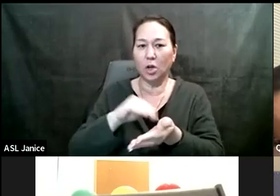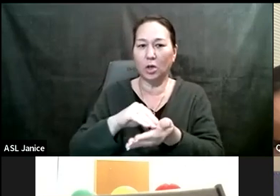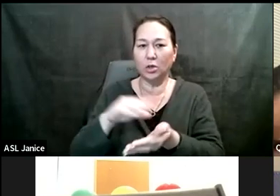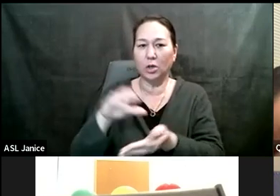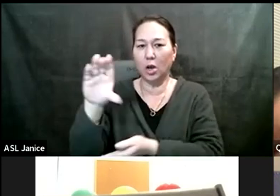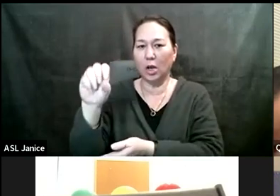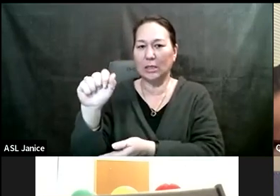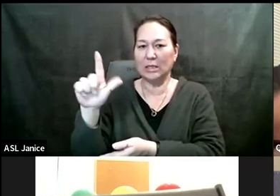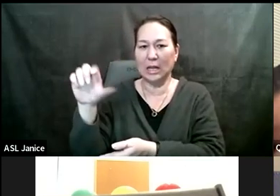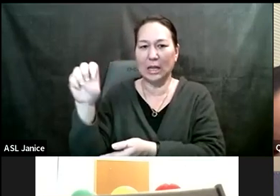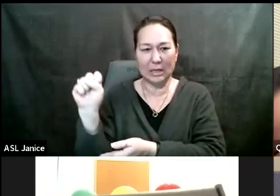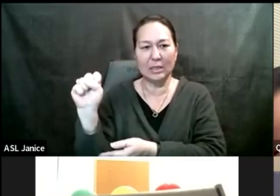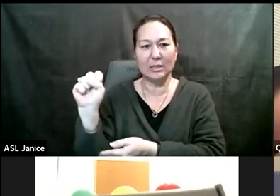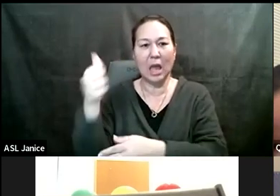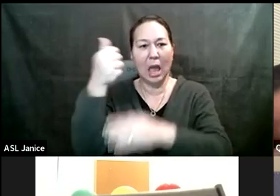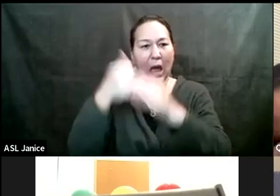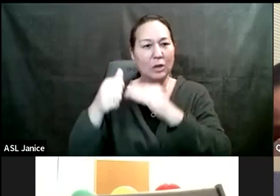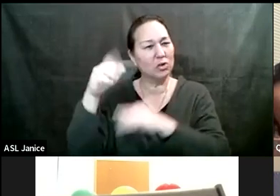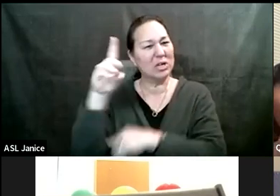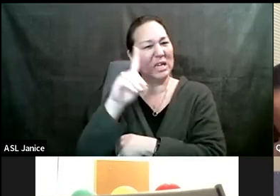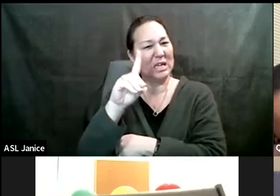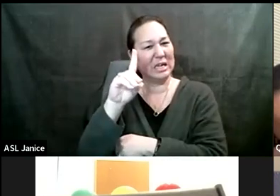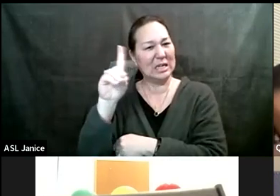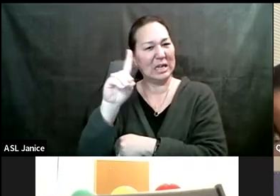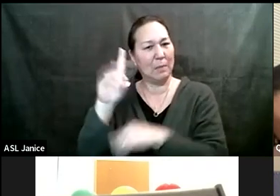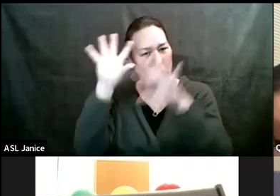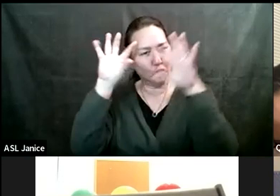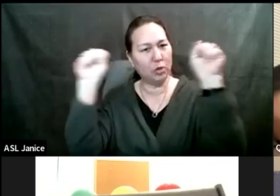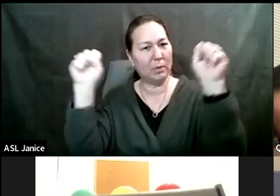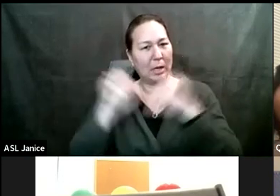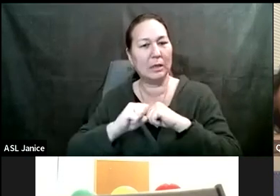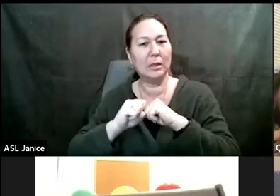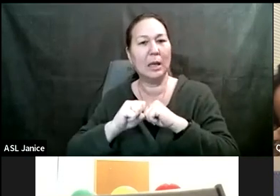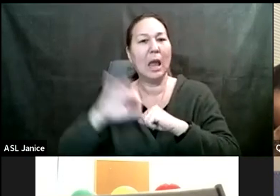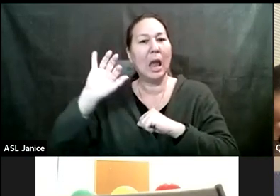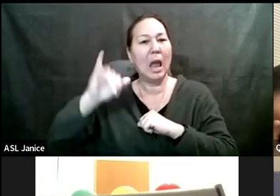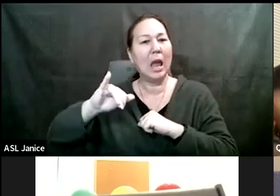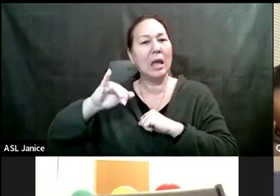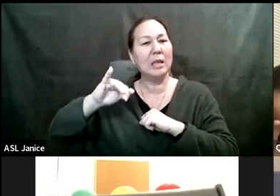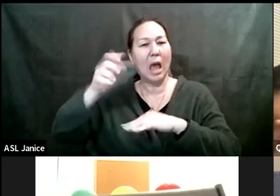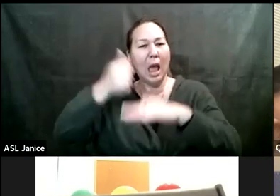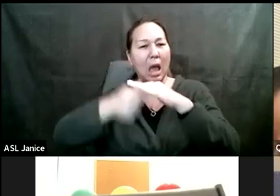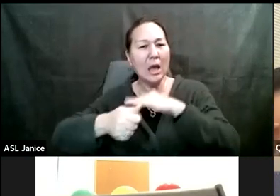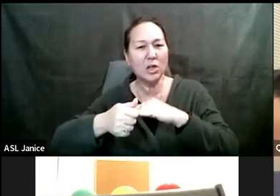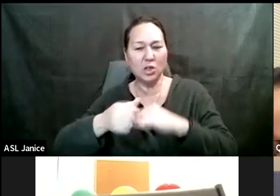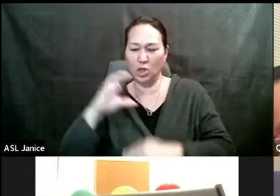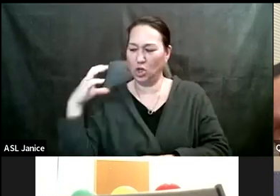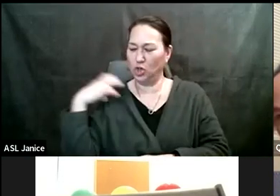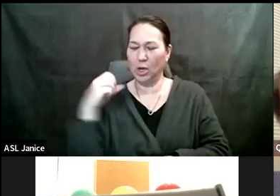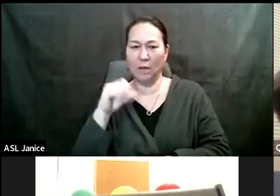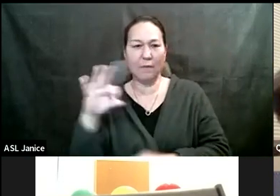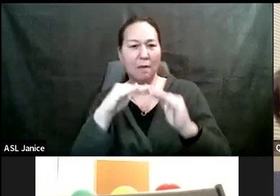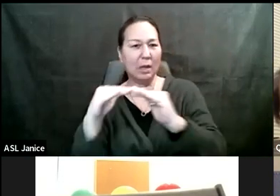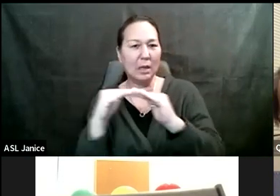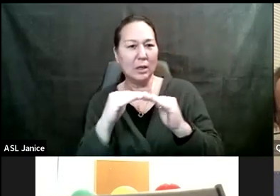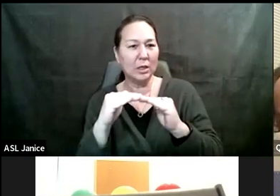Deputy superintendent Underneath Him were nine departments right in the middle was chief of equity and strategy